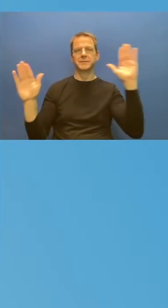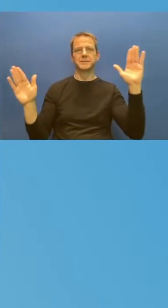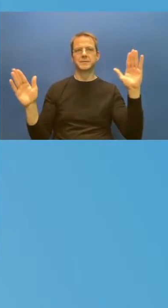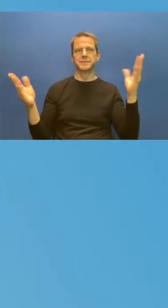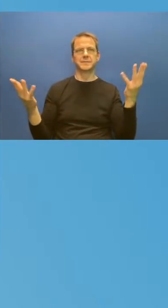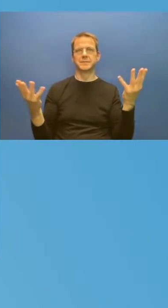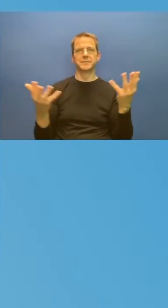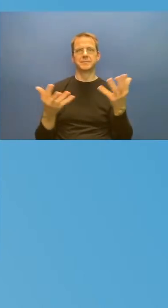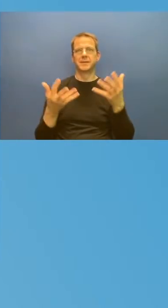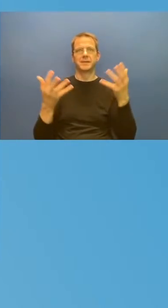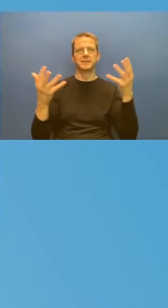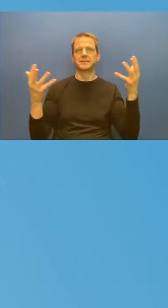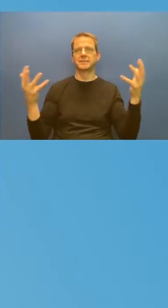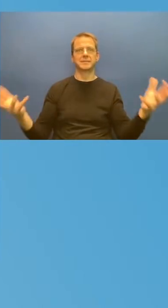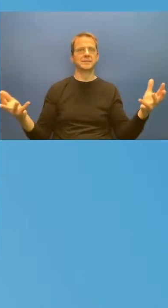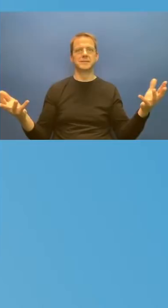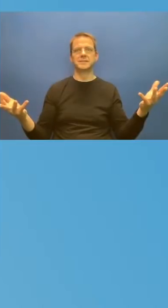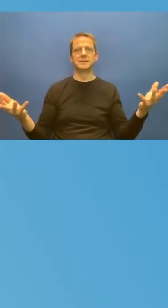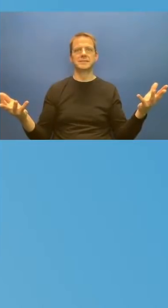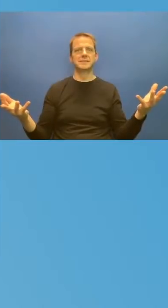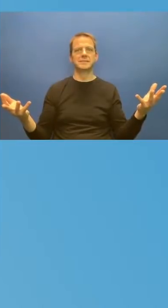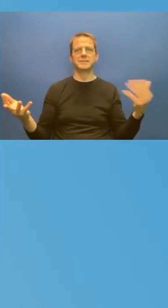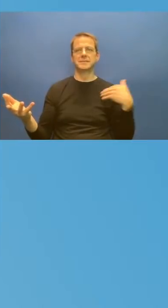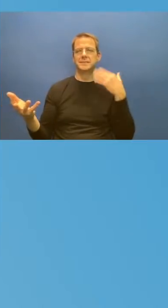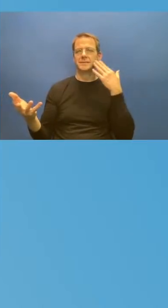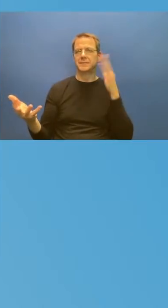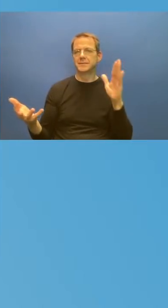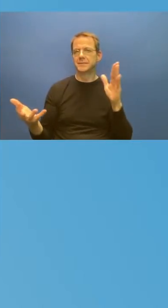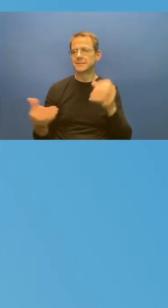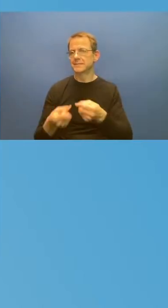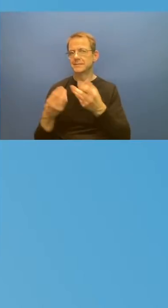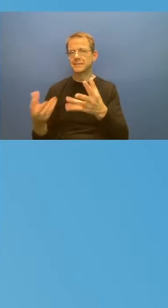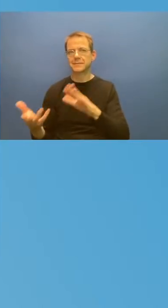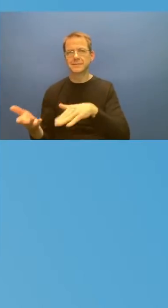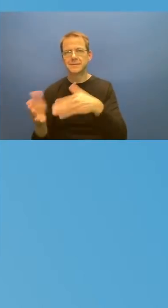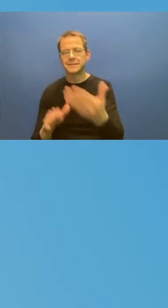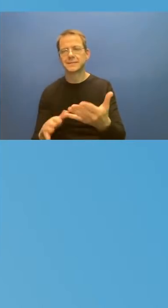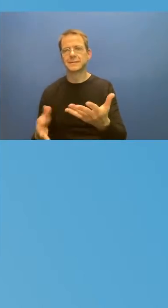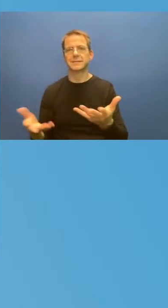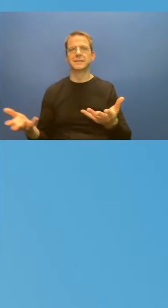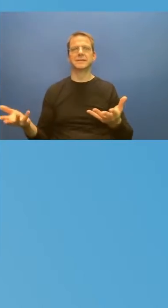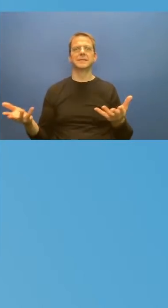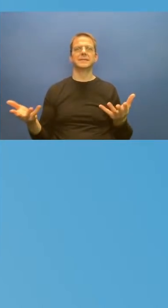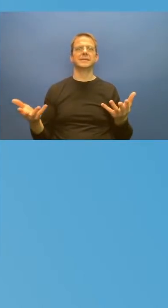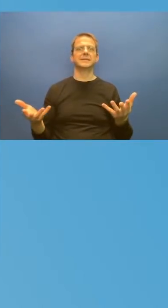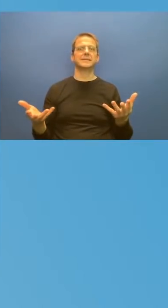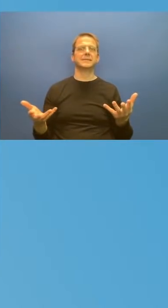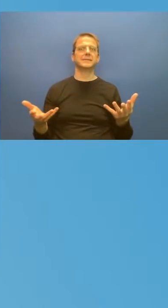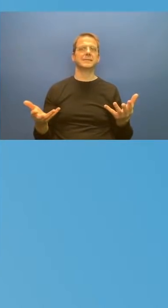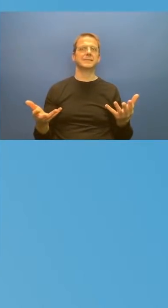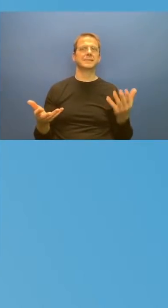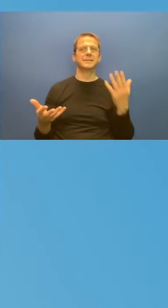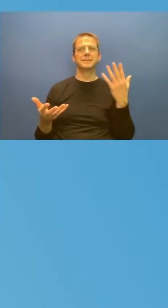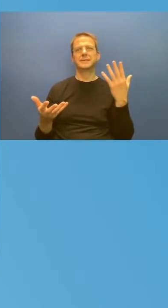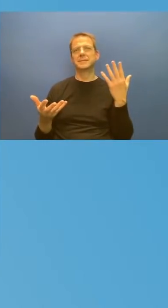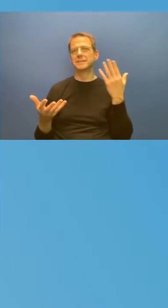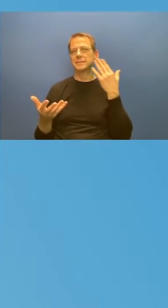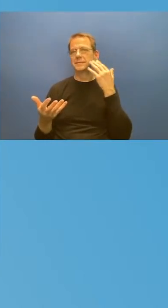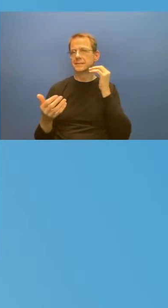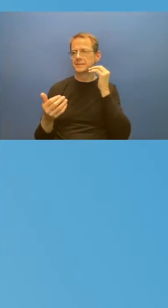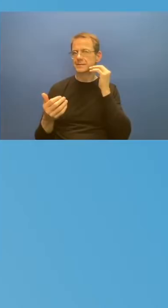how it interacts with our immune antibodies, our body without